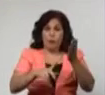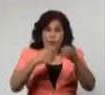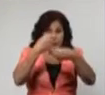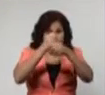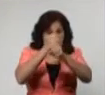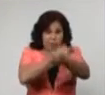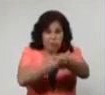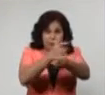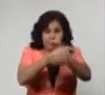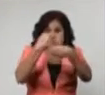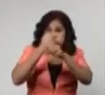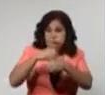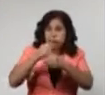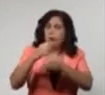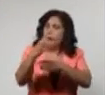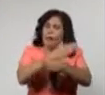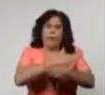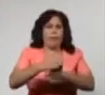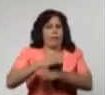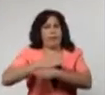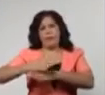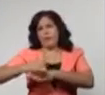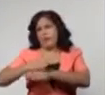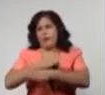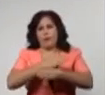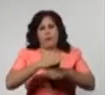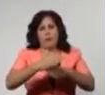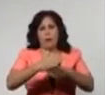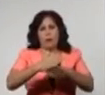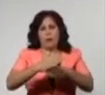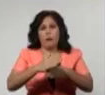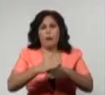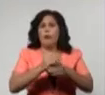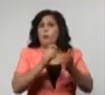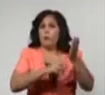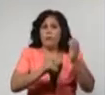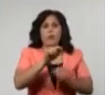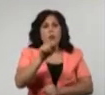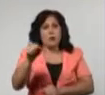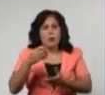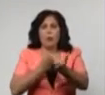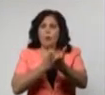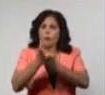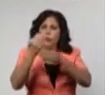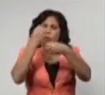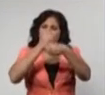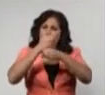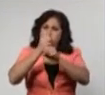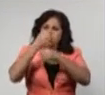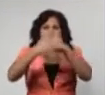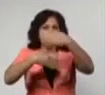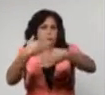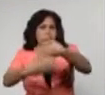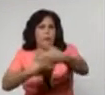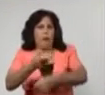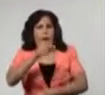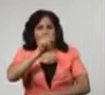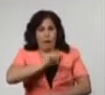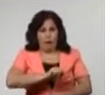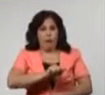1,513. But for instance, in Pinar del Rio, 30 samples were analyzed